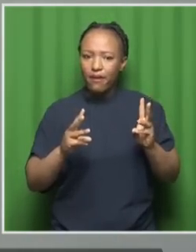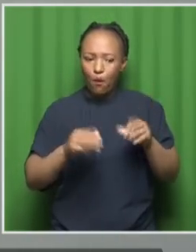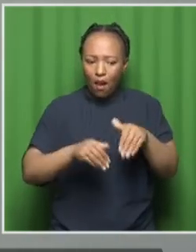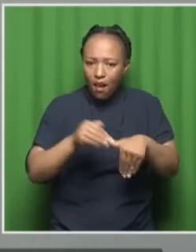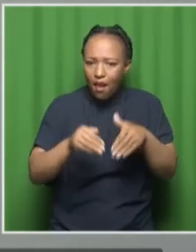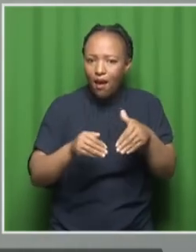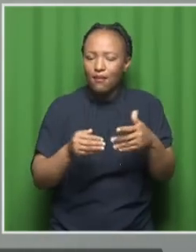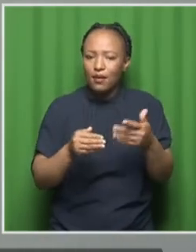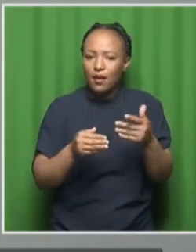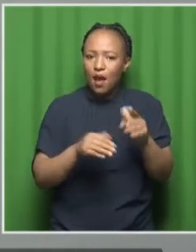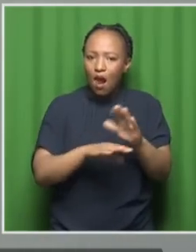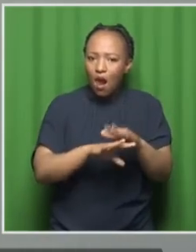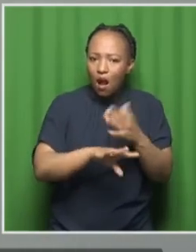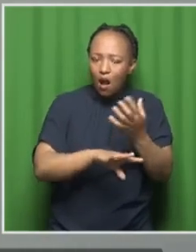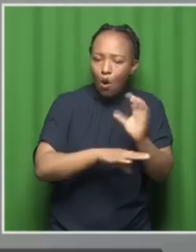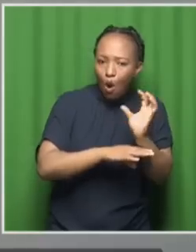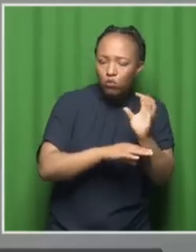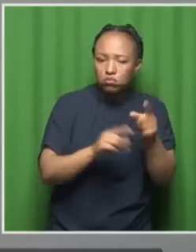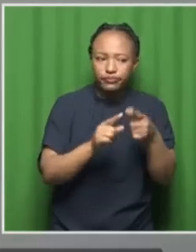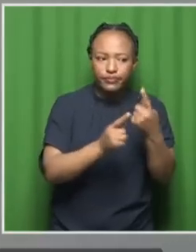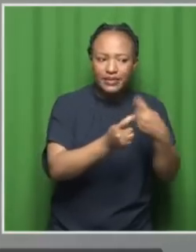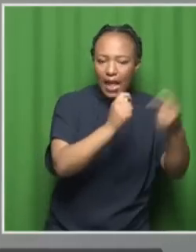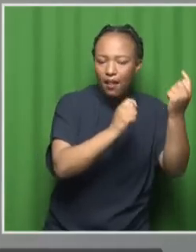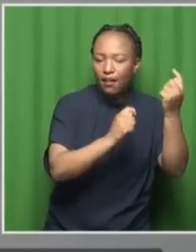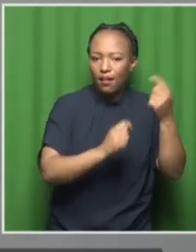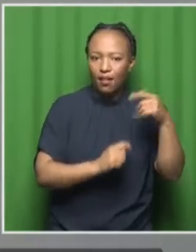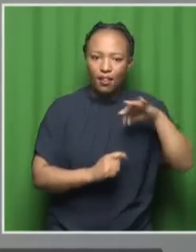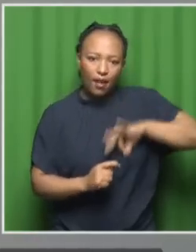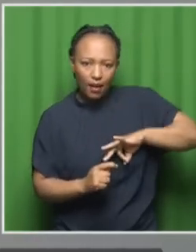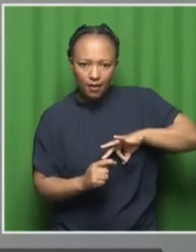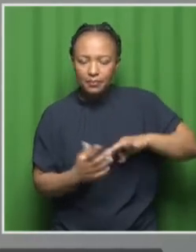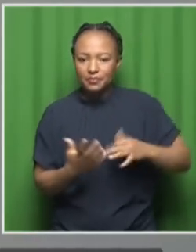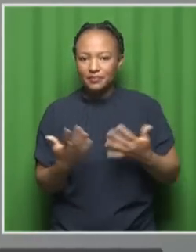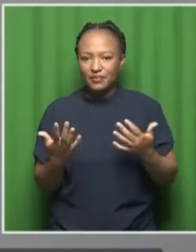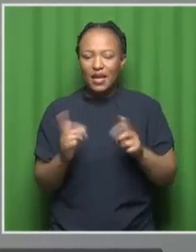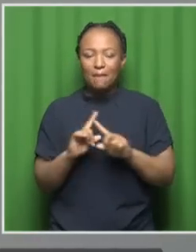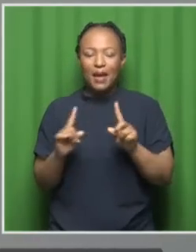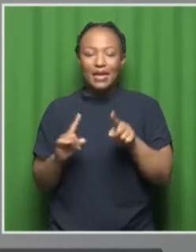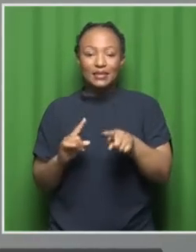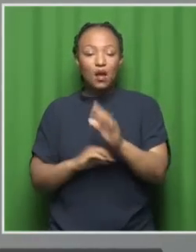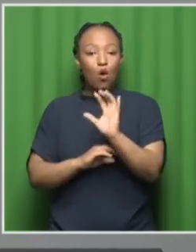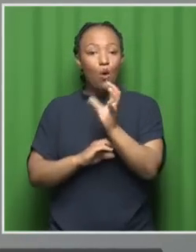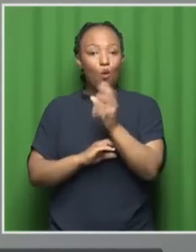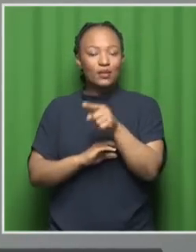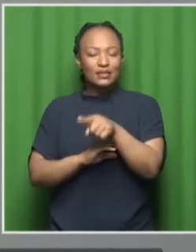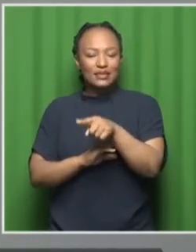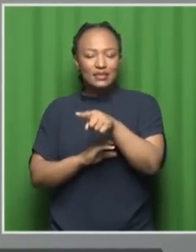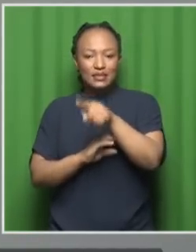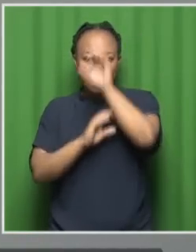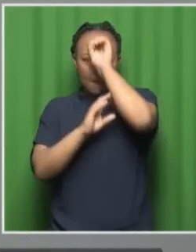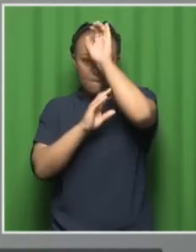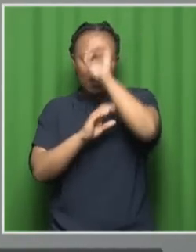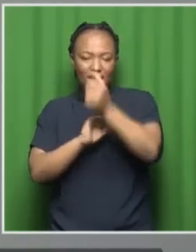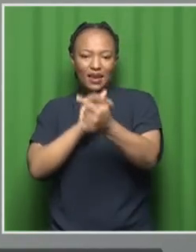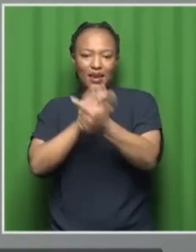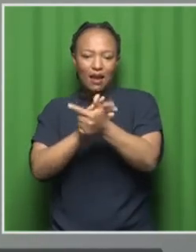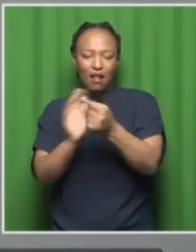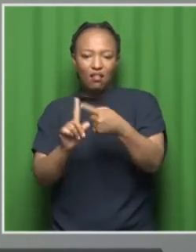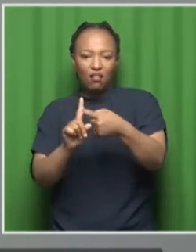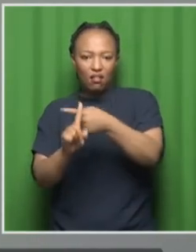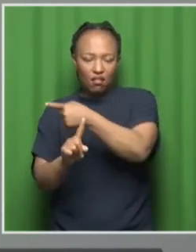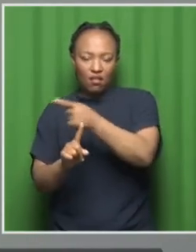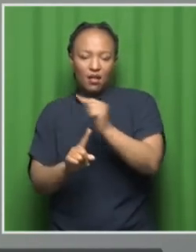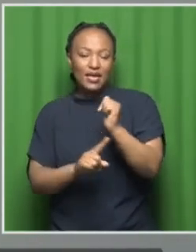livelihood strategy. But there's also an entrenched illicit gold mining industry. And just yesterday, the World